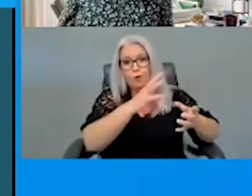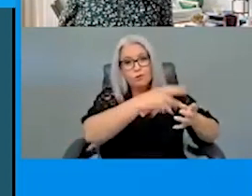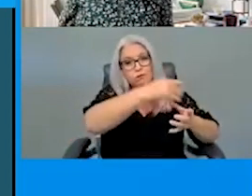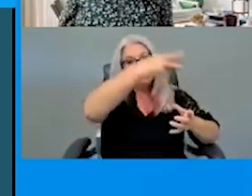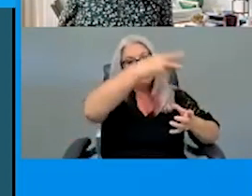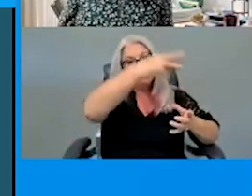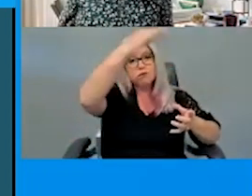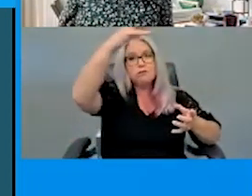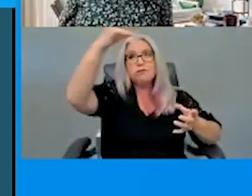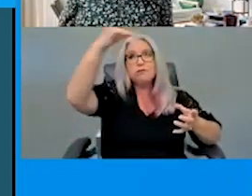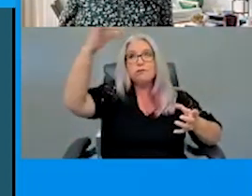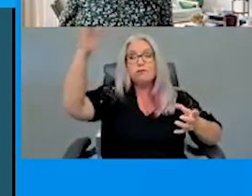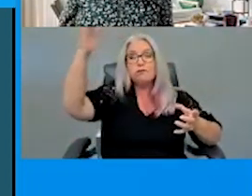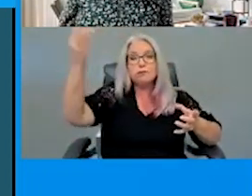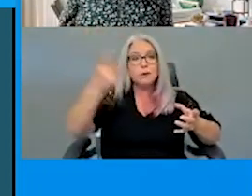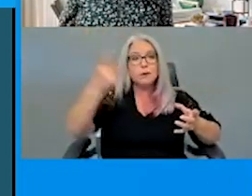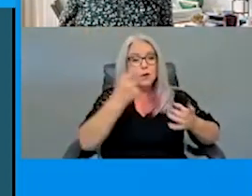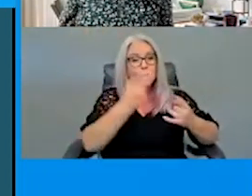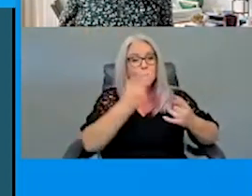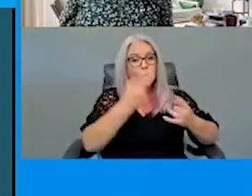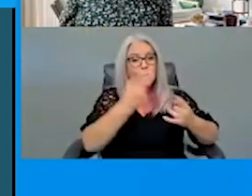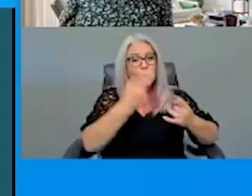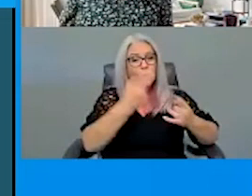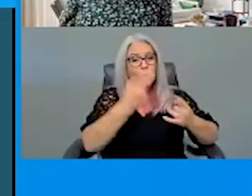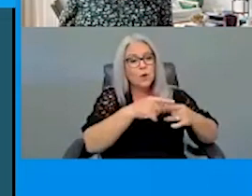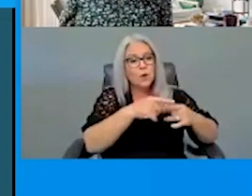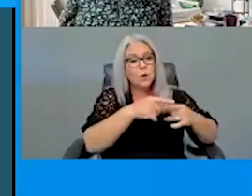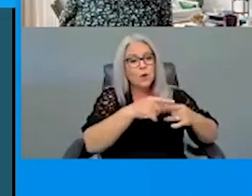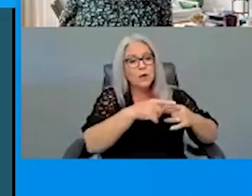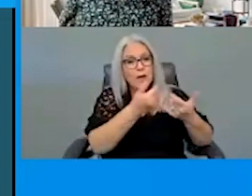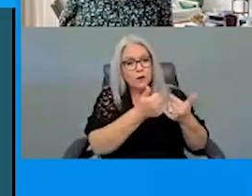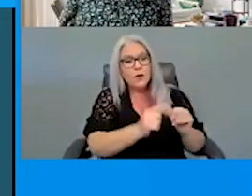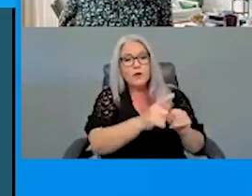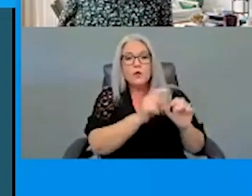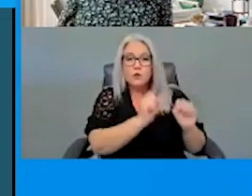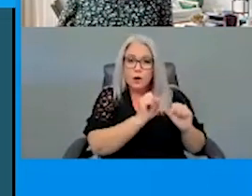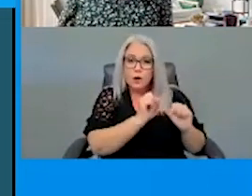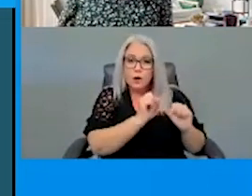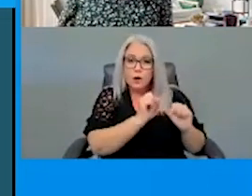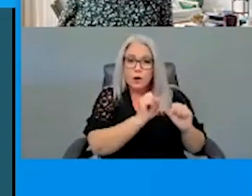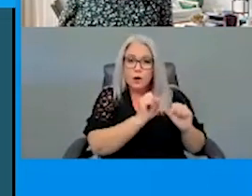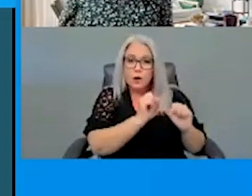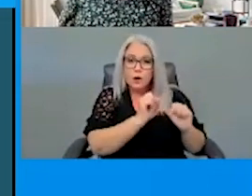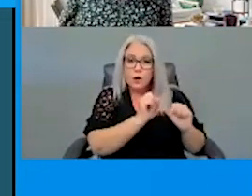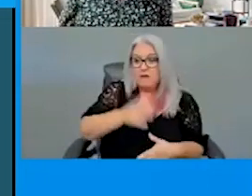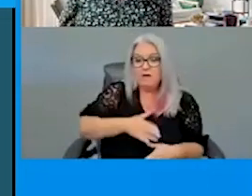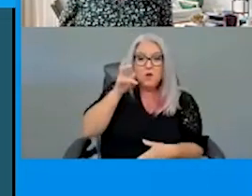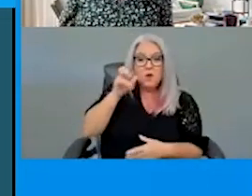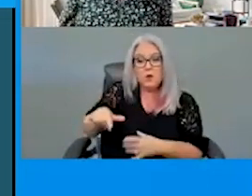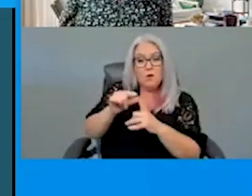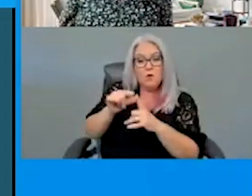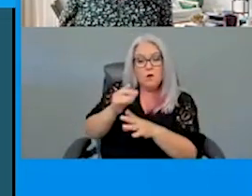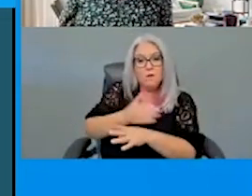try to talk about ableism and teach groups who maybe have never even heard the word about it, I like to use this imagery